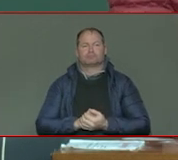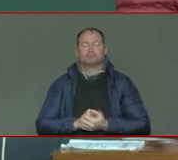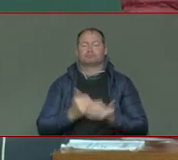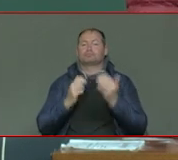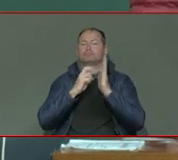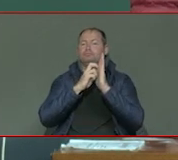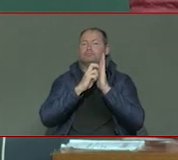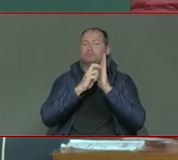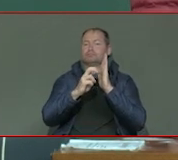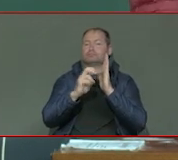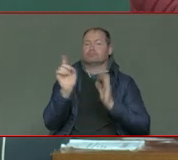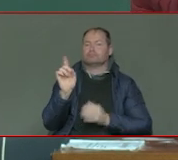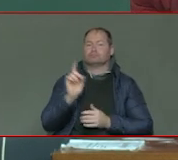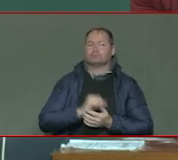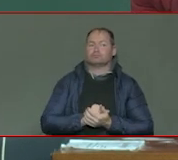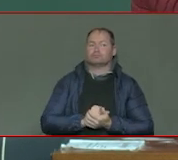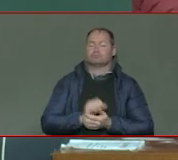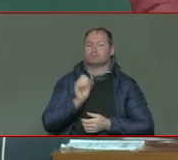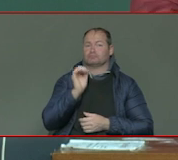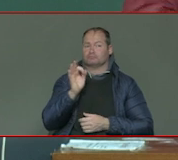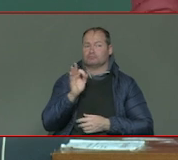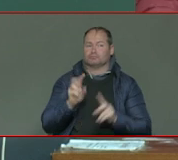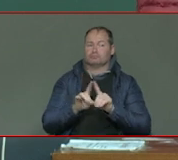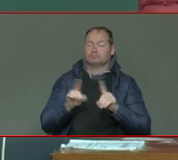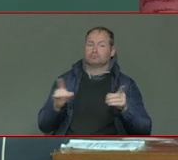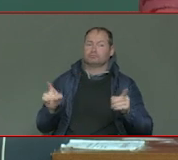is, if you have to differentiate